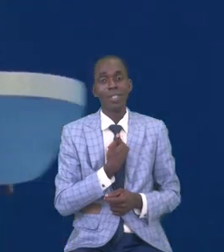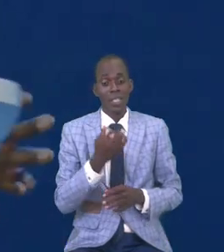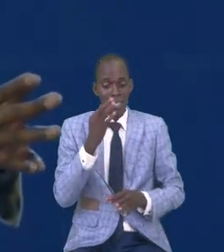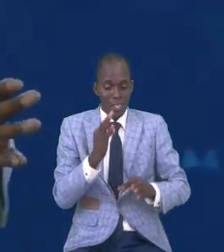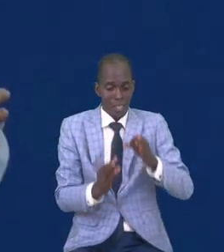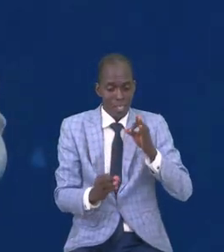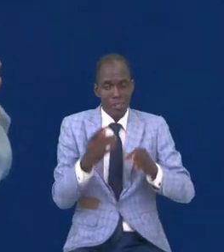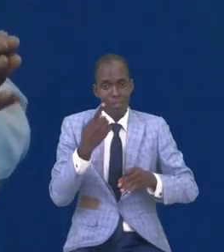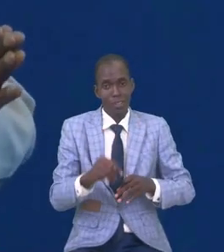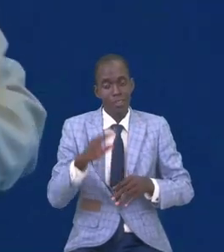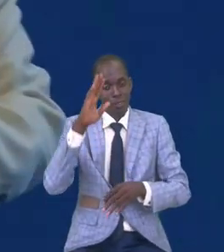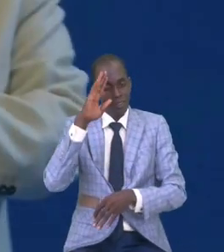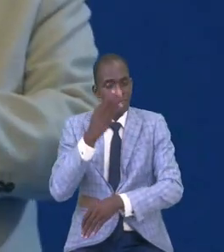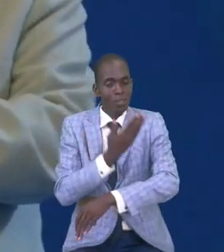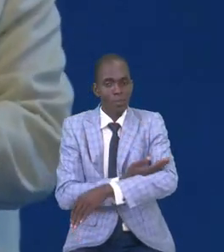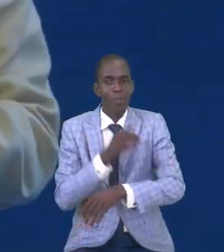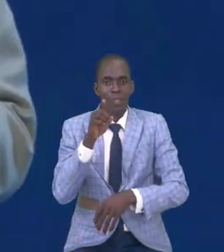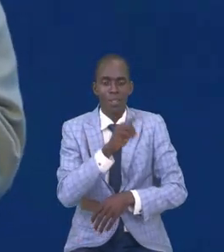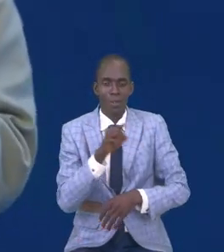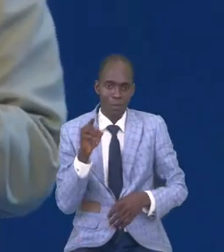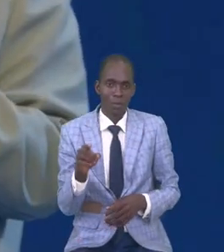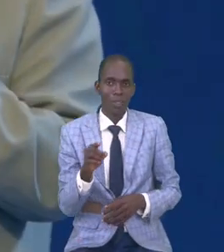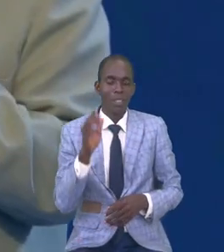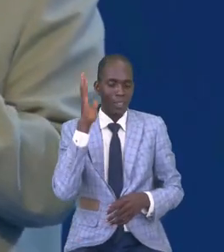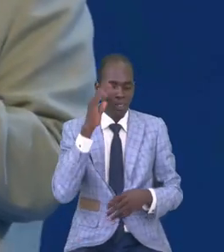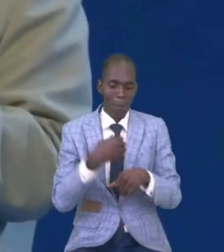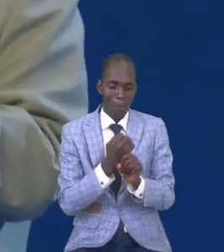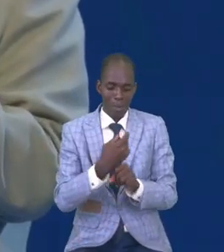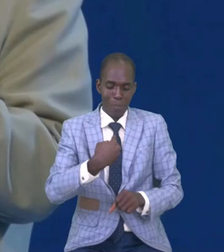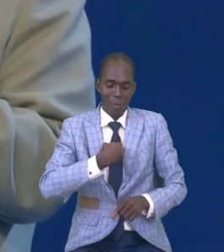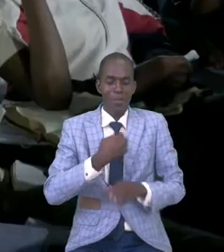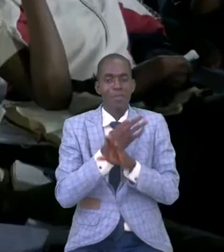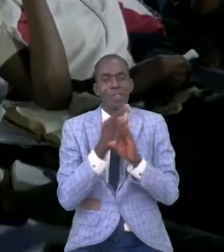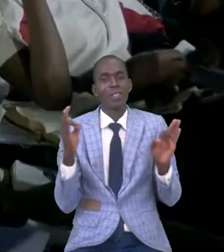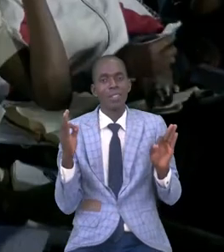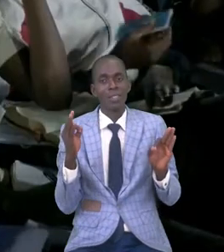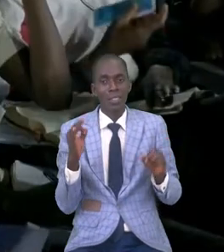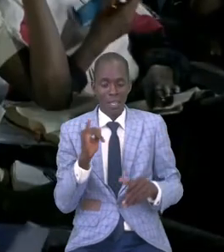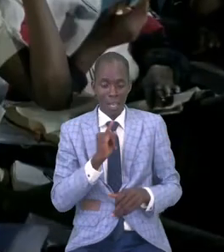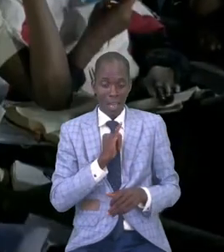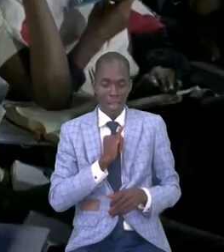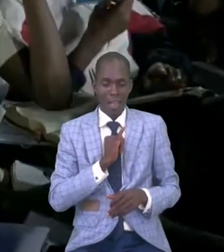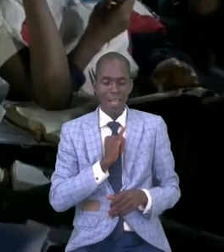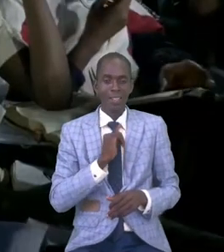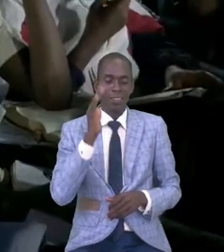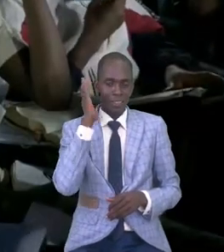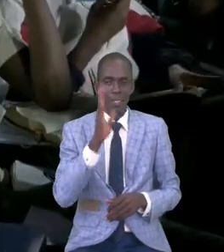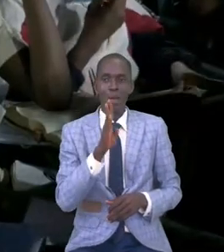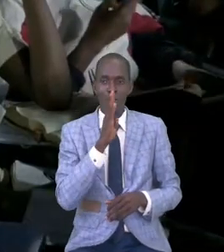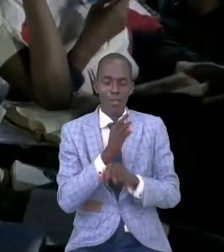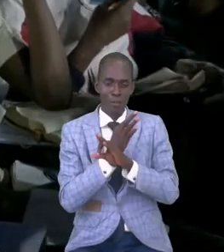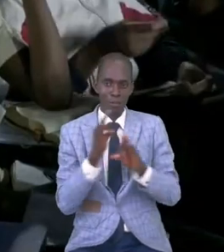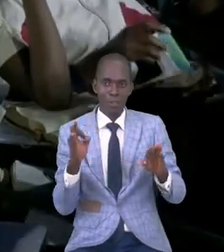Son therefore shall make me free, I shall be